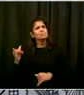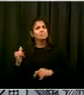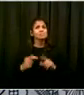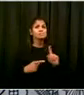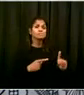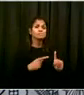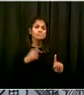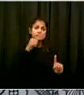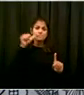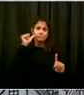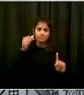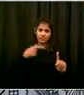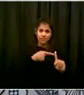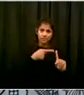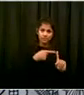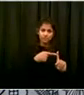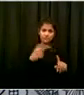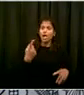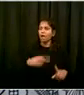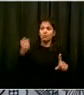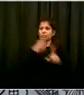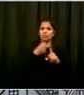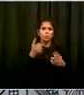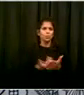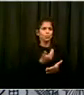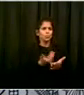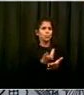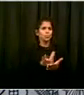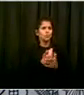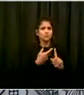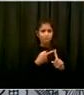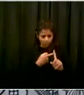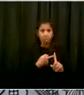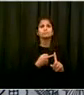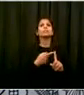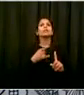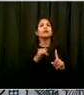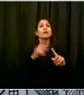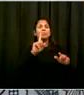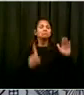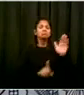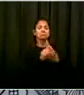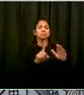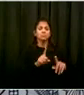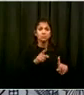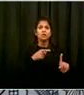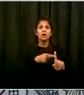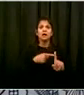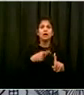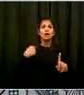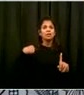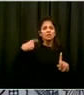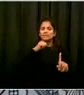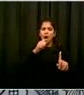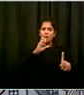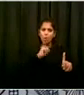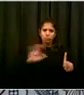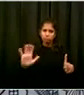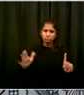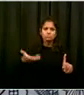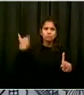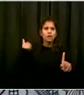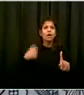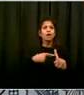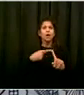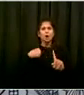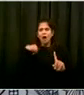new reality. The individual who's assaulted, if charges are pressed, there will be consequences for perpetrators once they're identified,